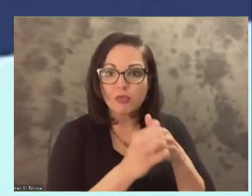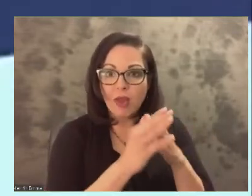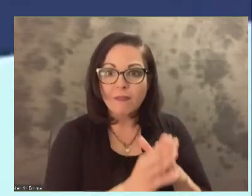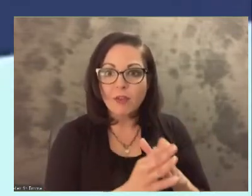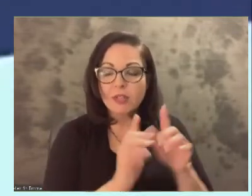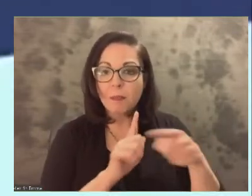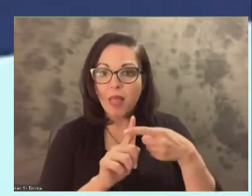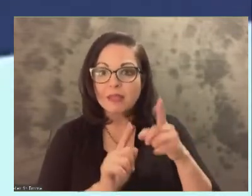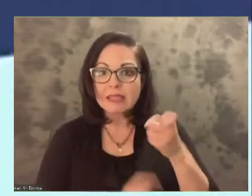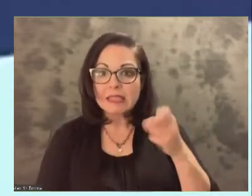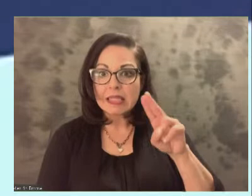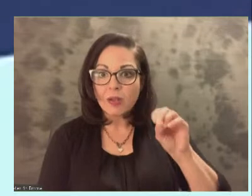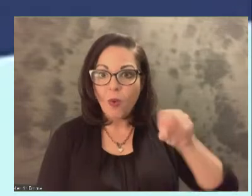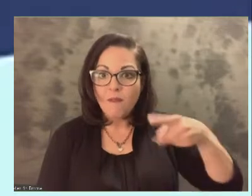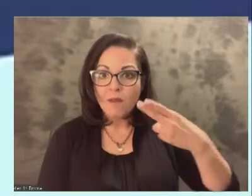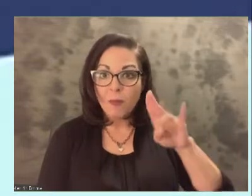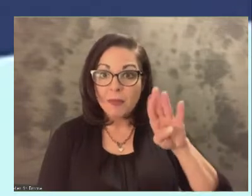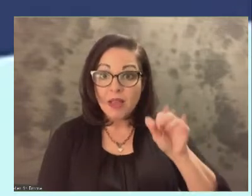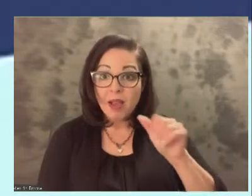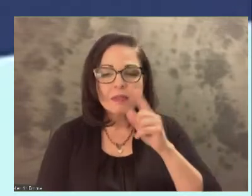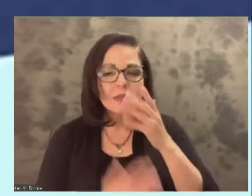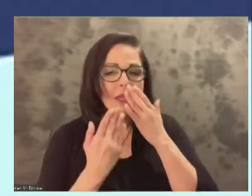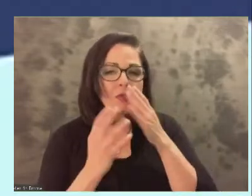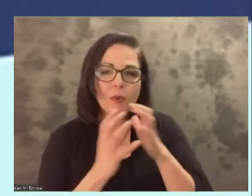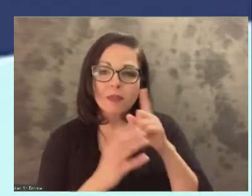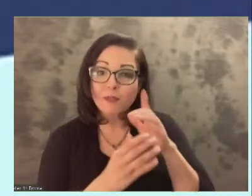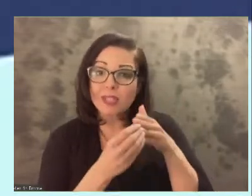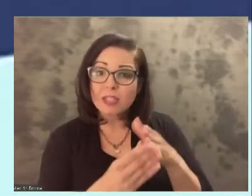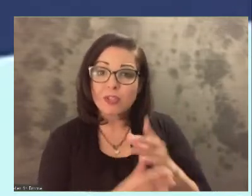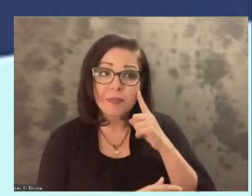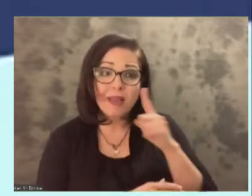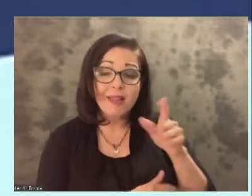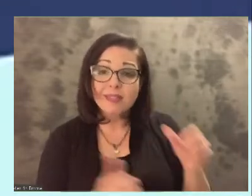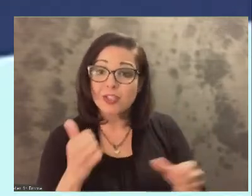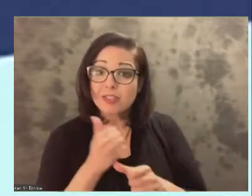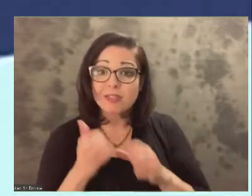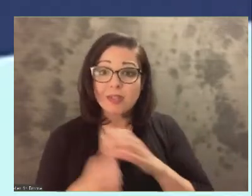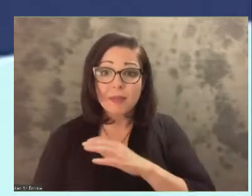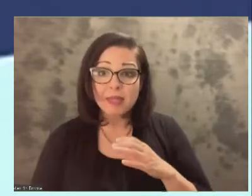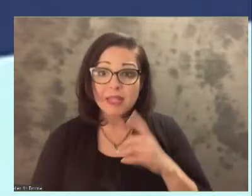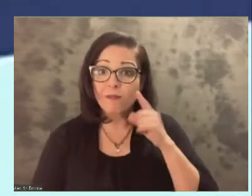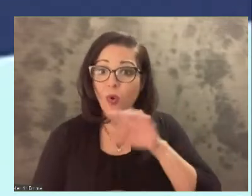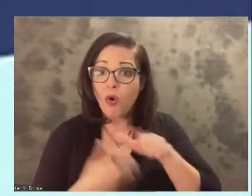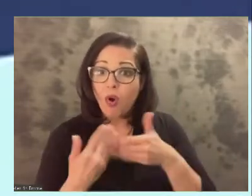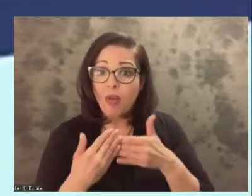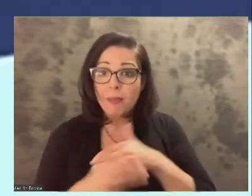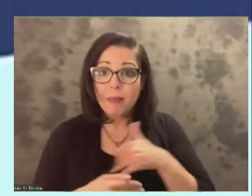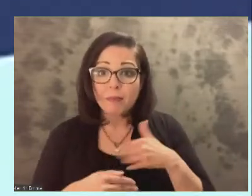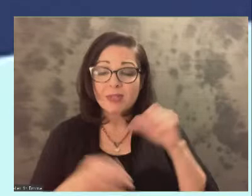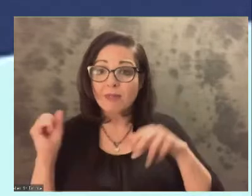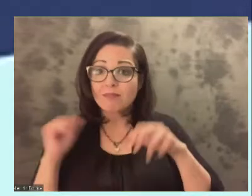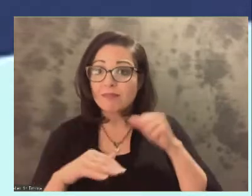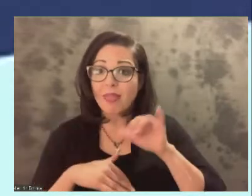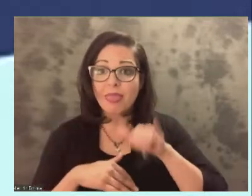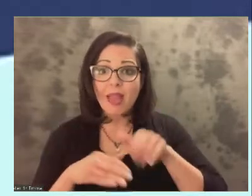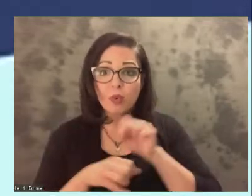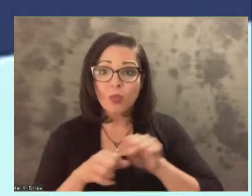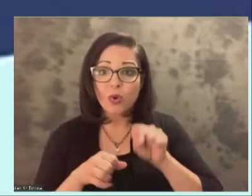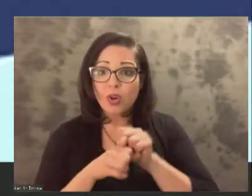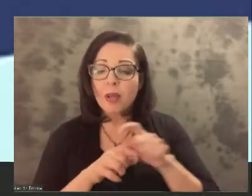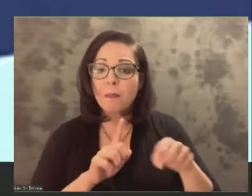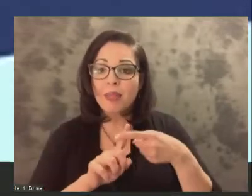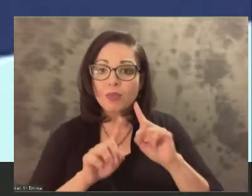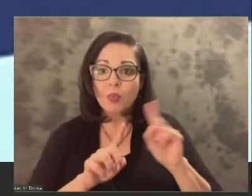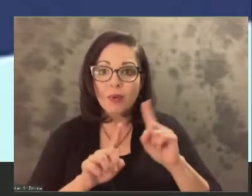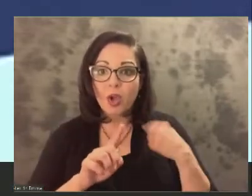want to say an extra thank you for your leadership as chair of that subcommittee and to all the members who contributed to that work. And of course, to where we